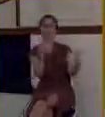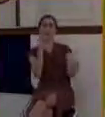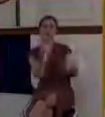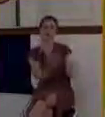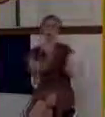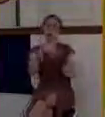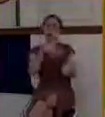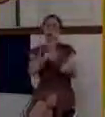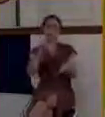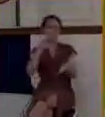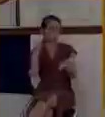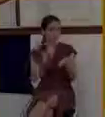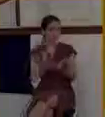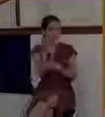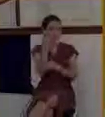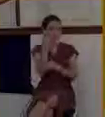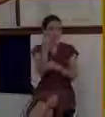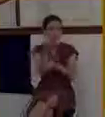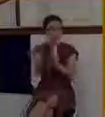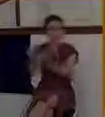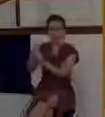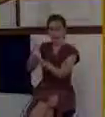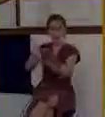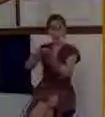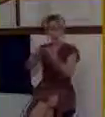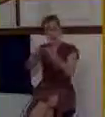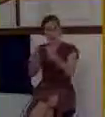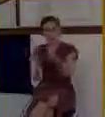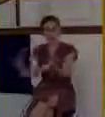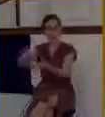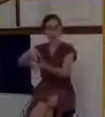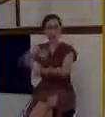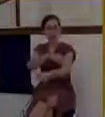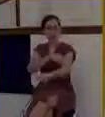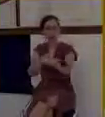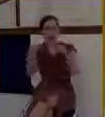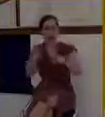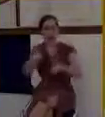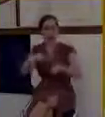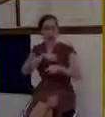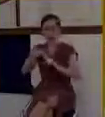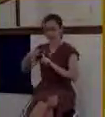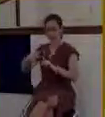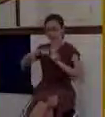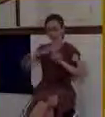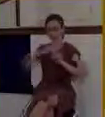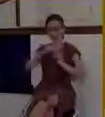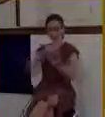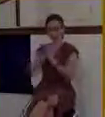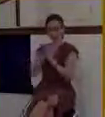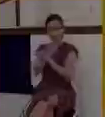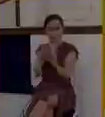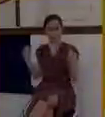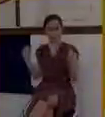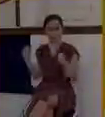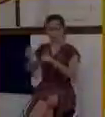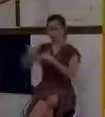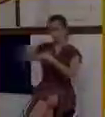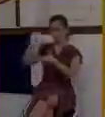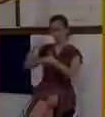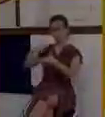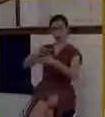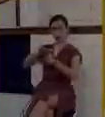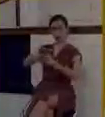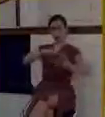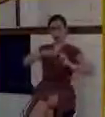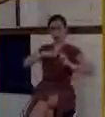is resurrection power? That's what happened to us when we got saved. I was dead in my trespasses and sins. I was